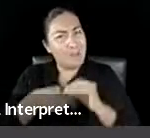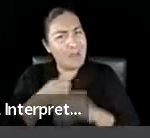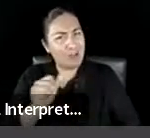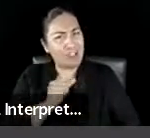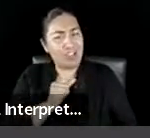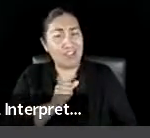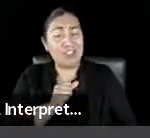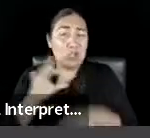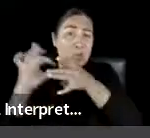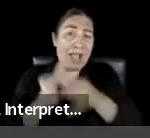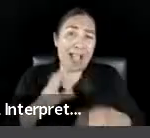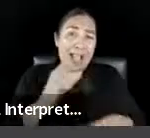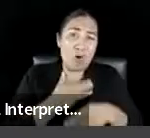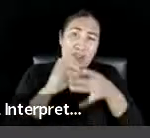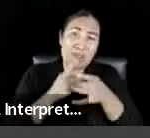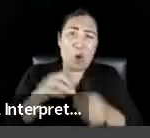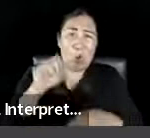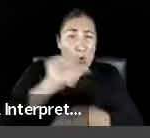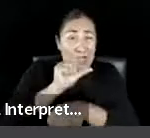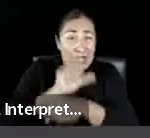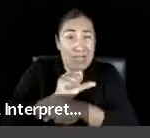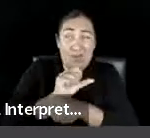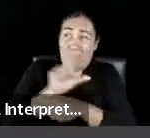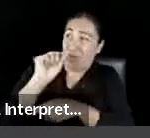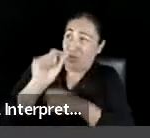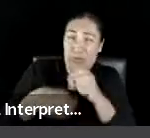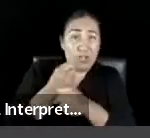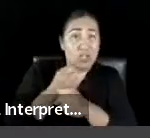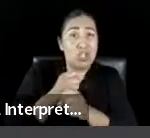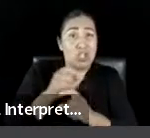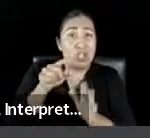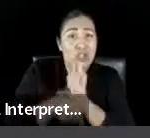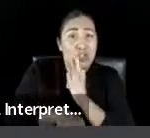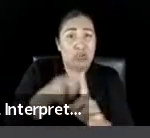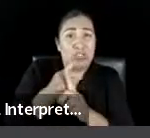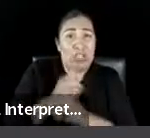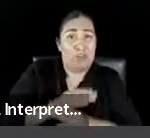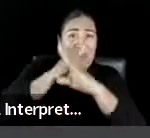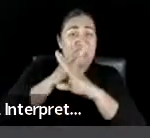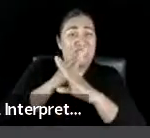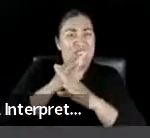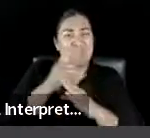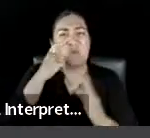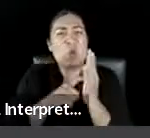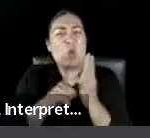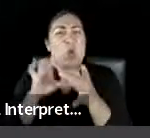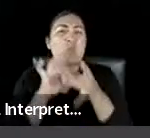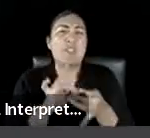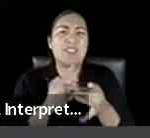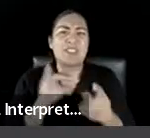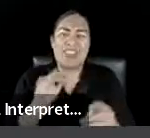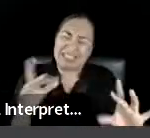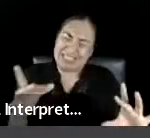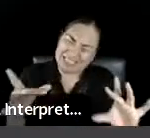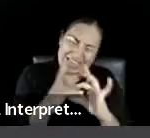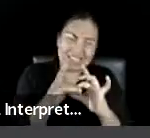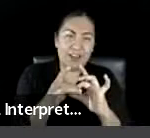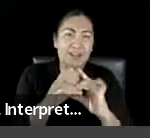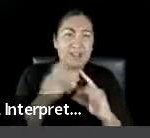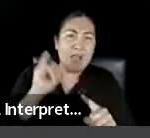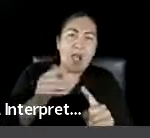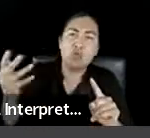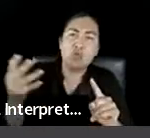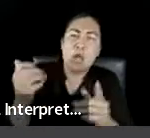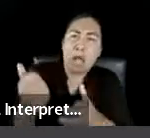suicide prevention for about 20 years, I realized that the one thing I've seen is the relationships and that connectedness are